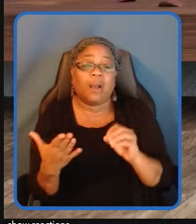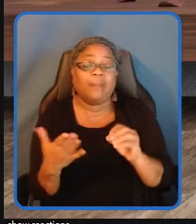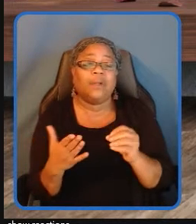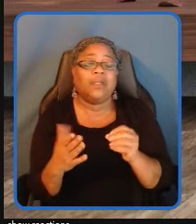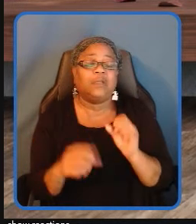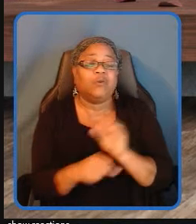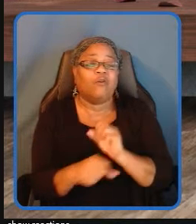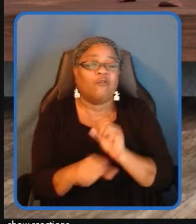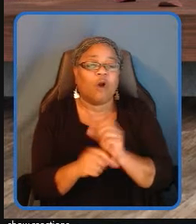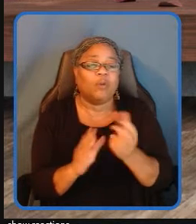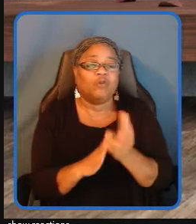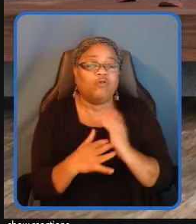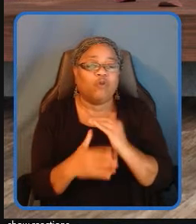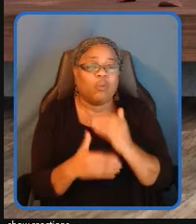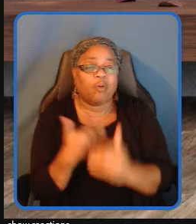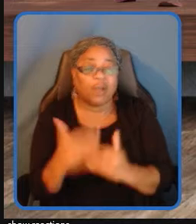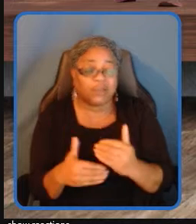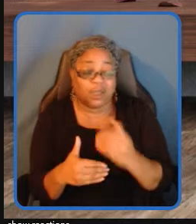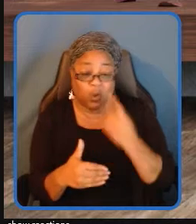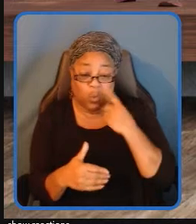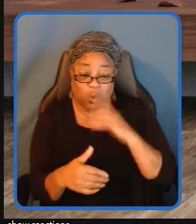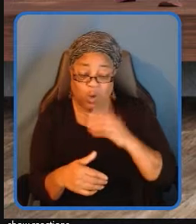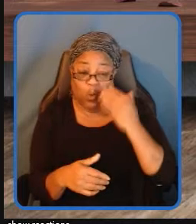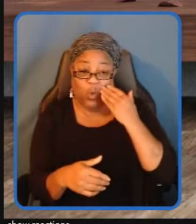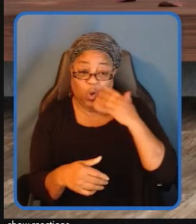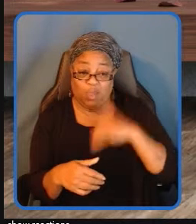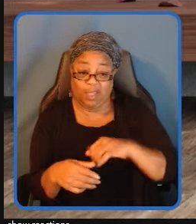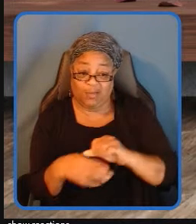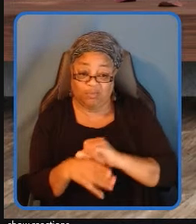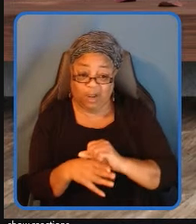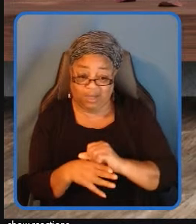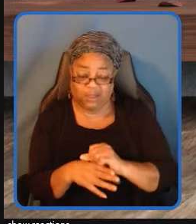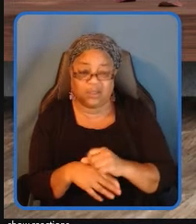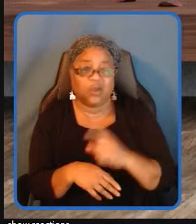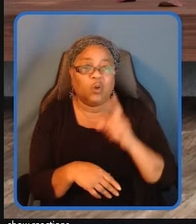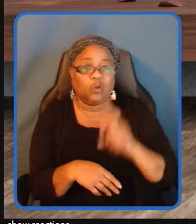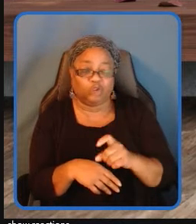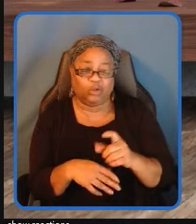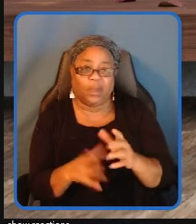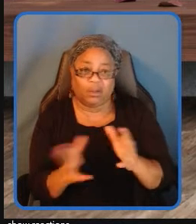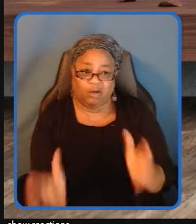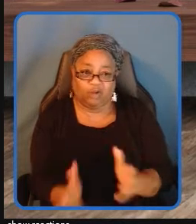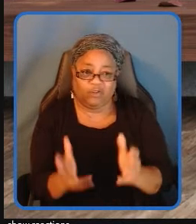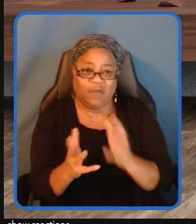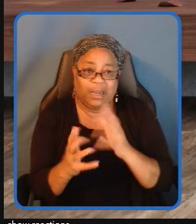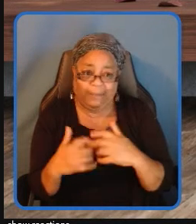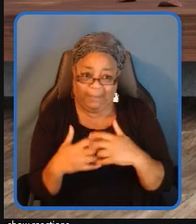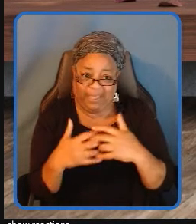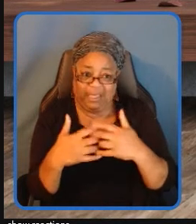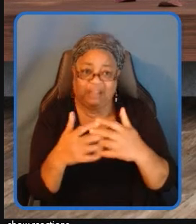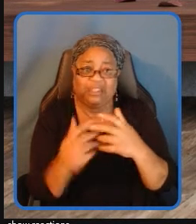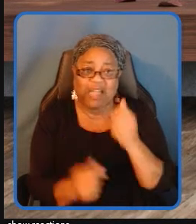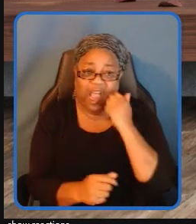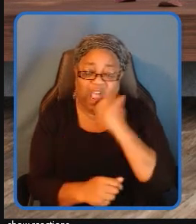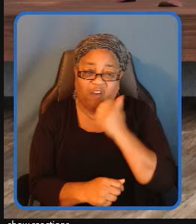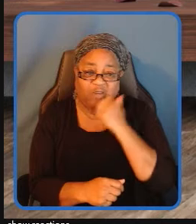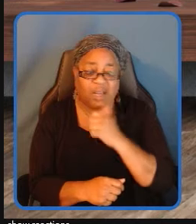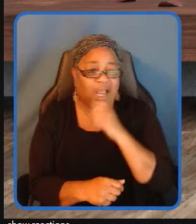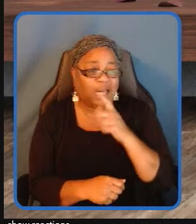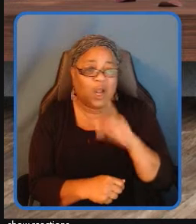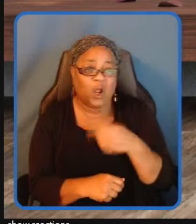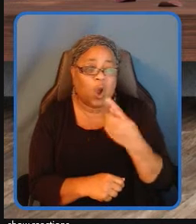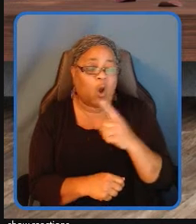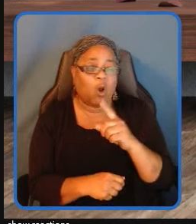process. We know that it's a practice, something that we should be cultivating and building every day rather than just a fixed